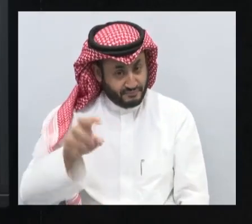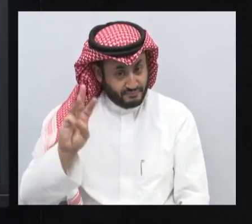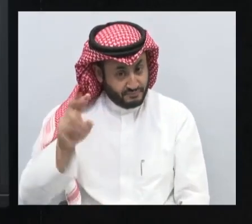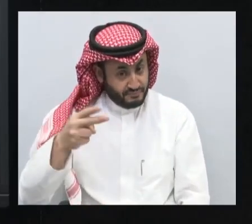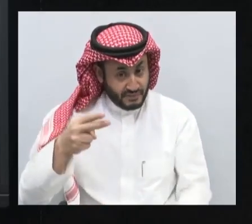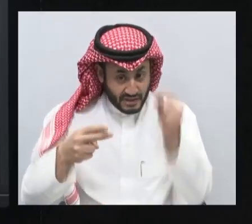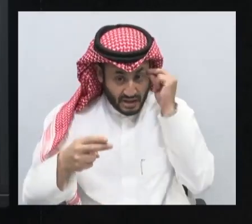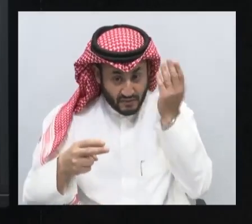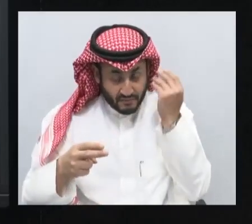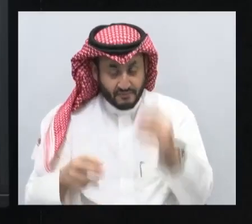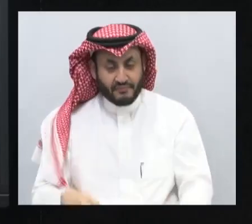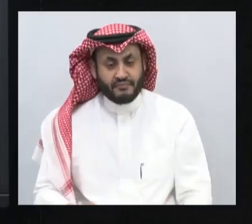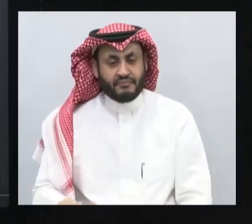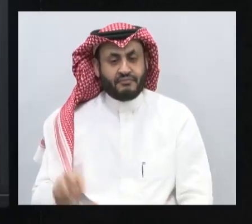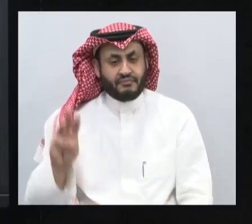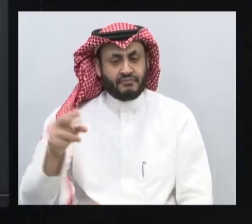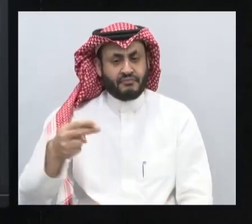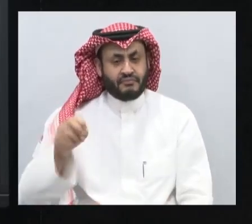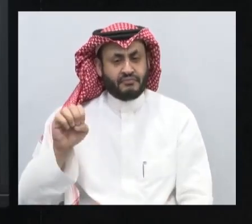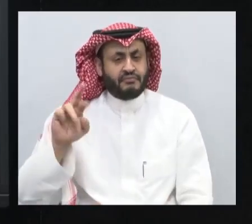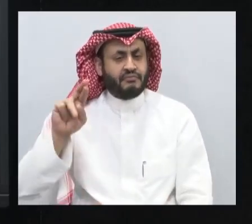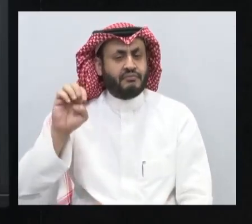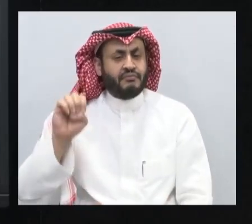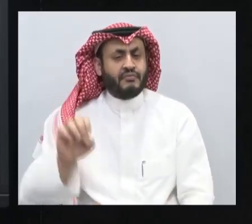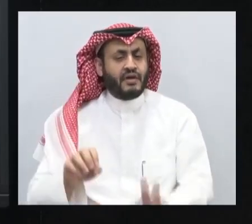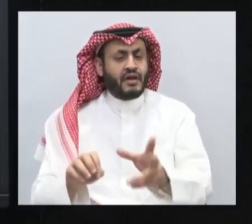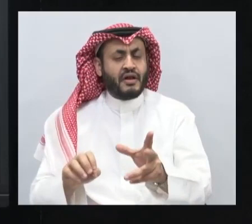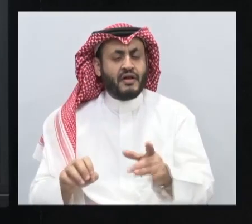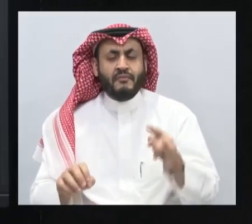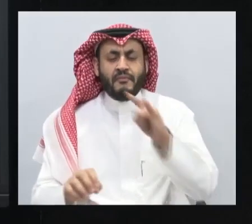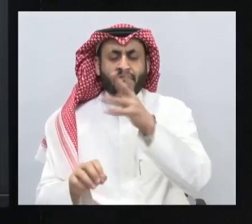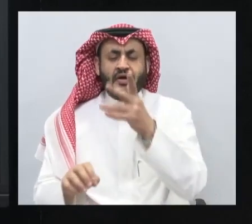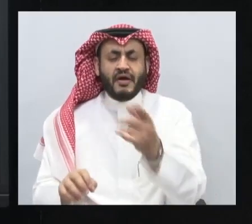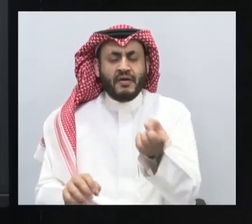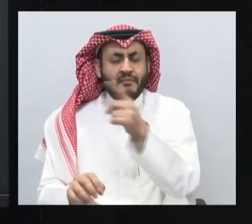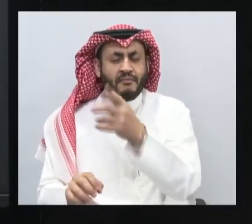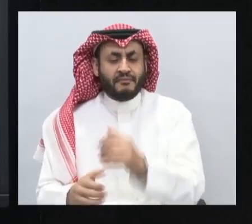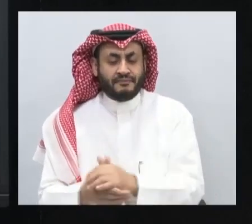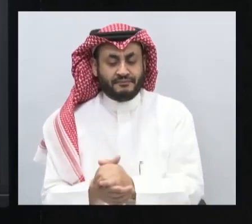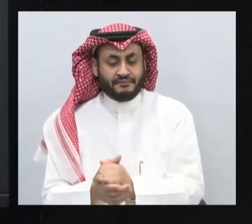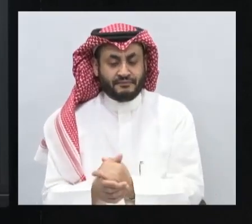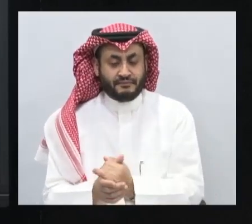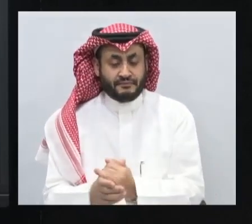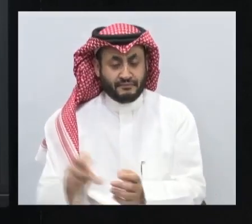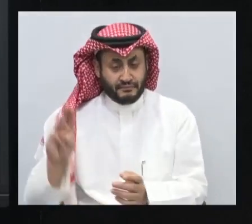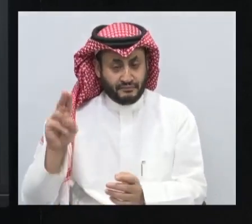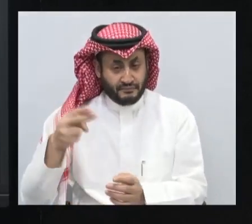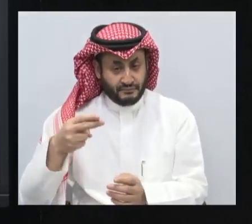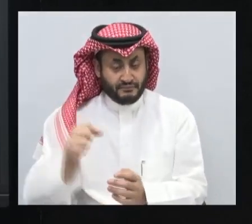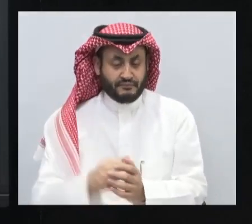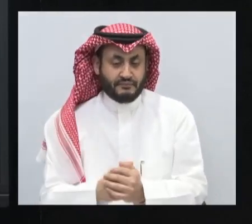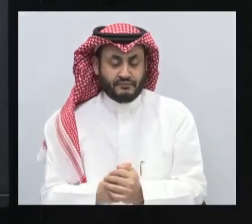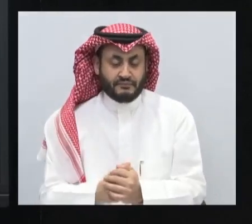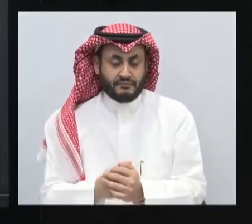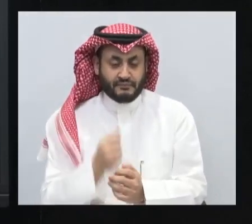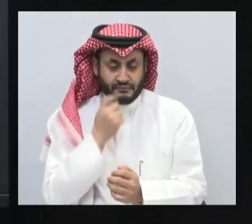want to ask about the place, you say, where will you travel next summer? Okay, we add the information